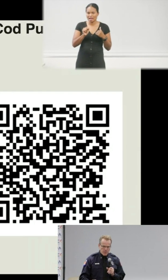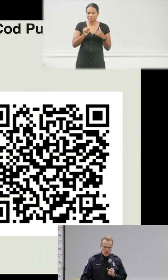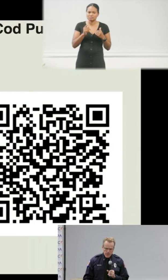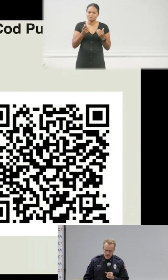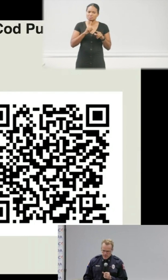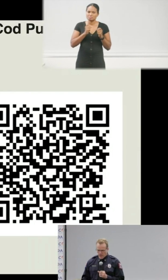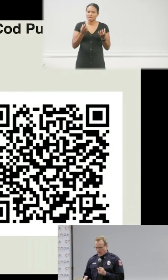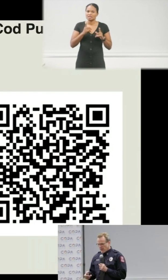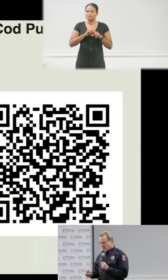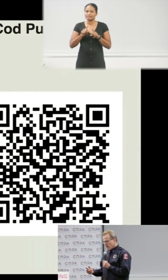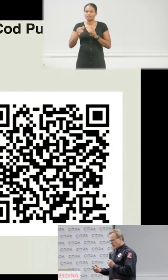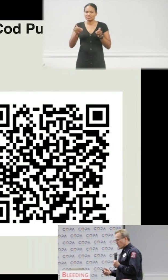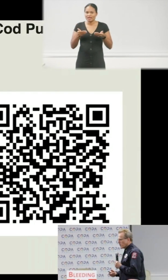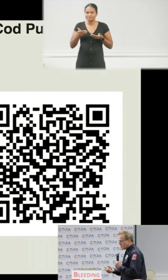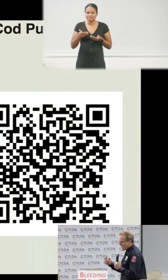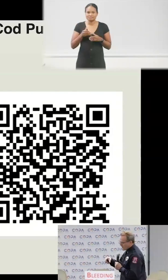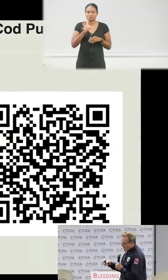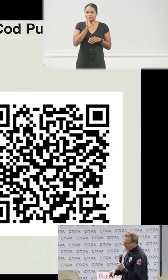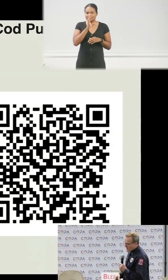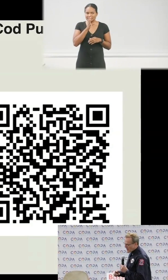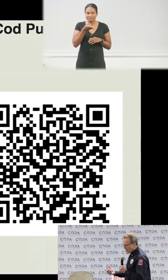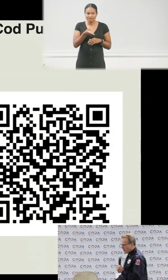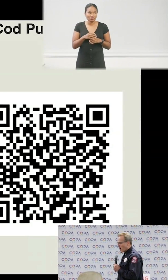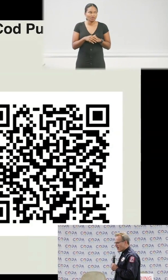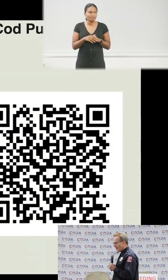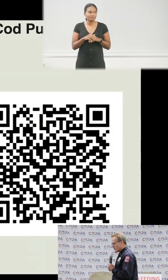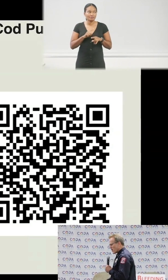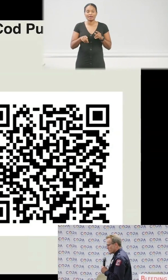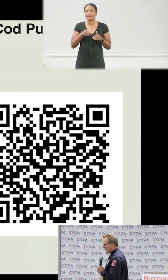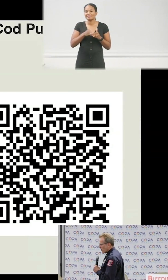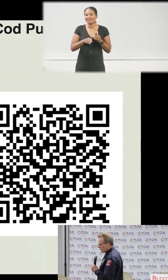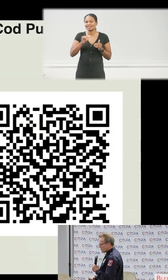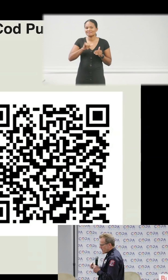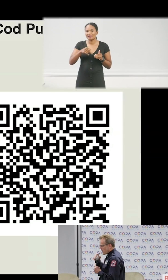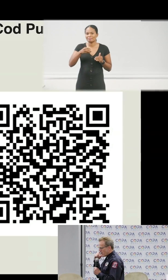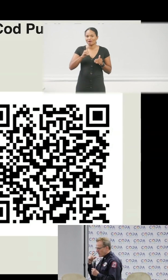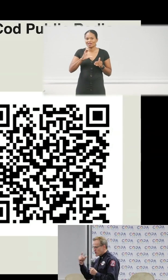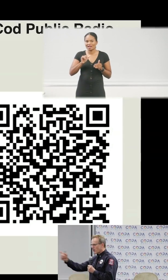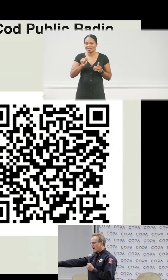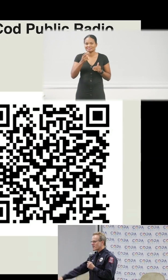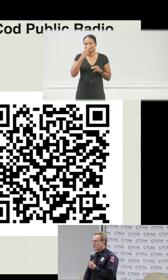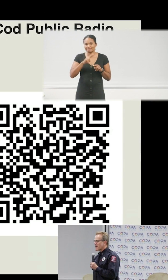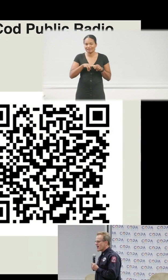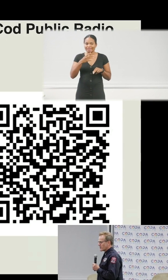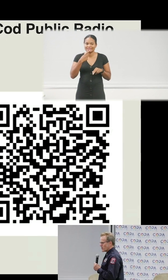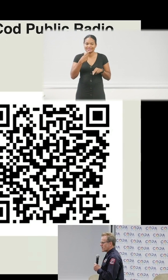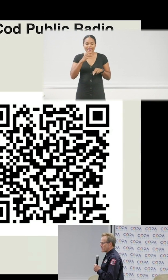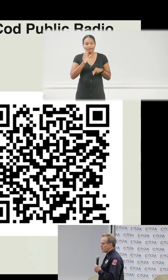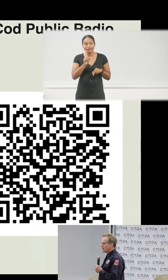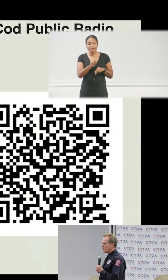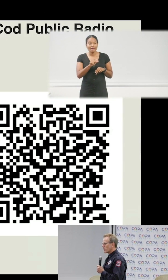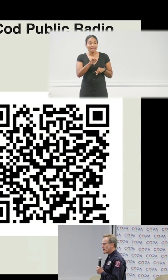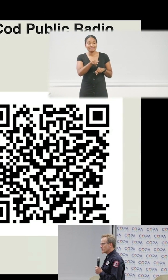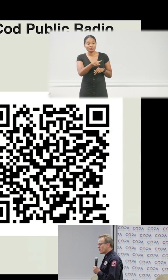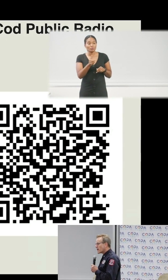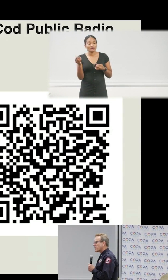have spoken. And well, it was kind of fun at the very end of their podcast. They're always like, well, if you can have somebody else learn Stop the Bleed,